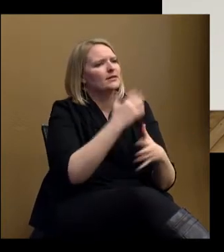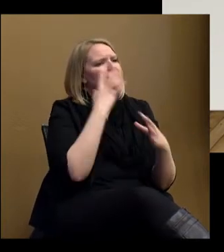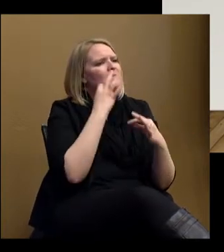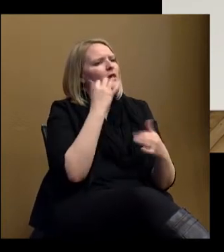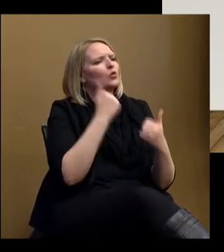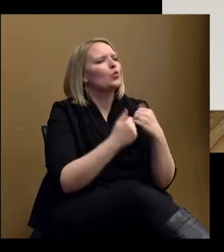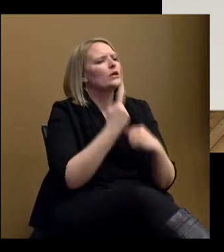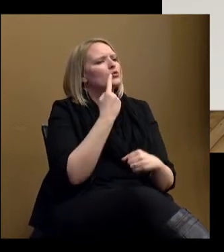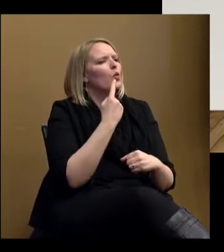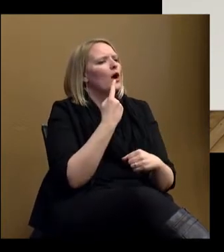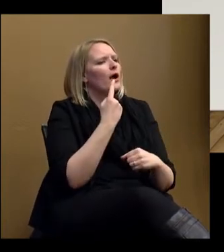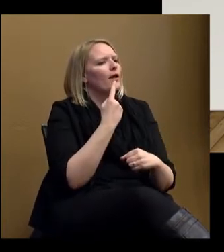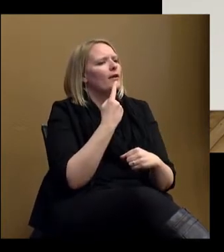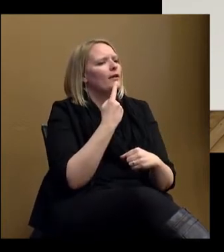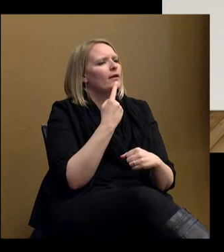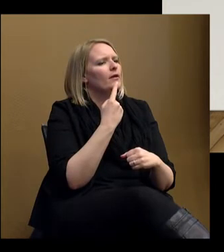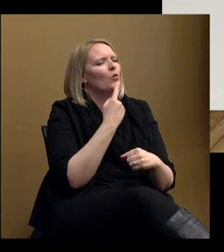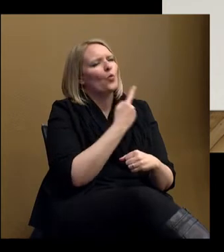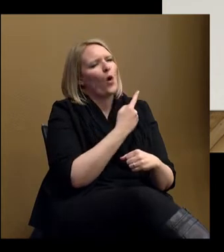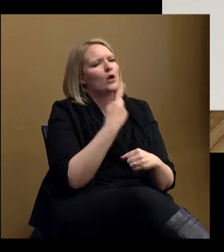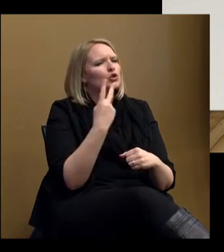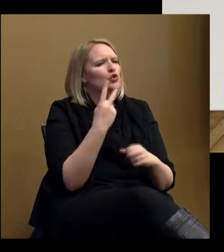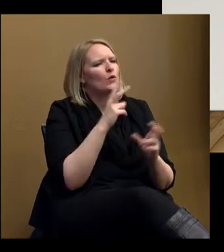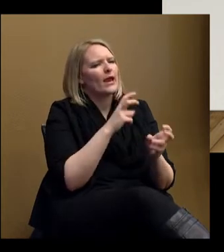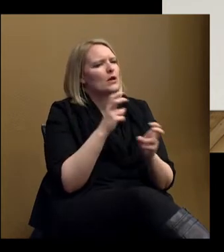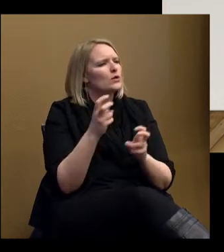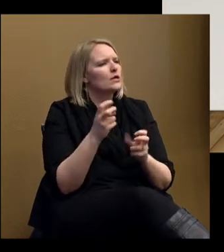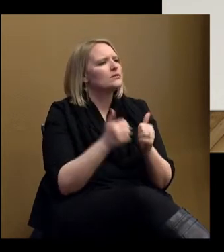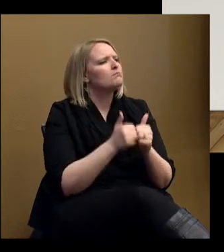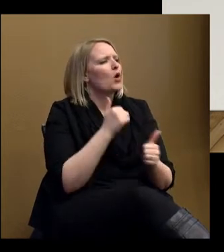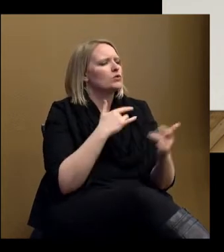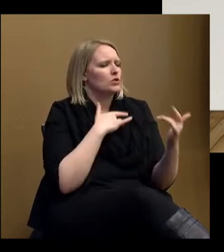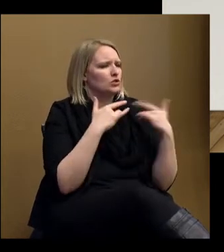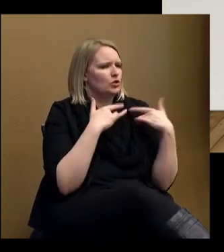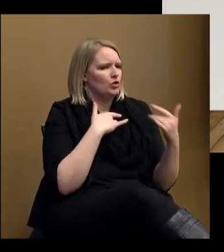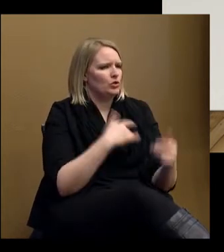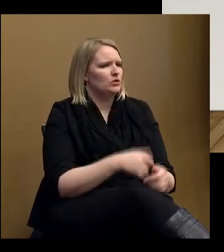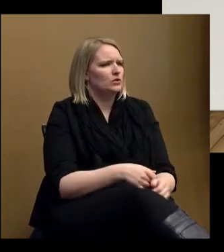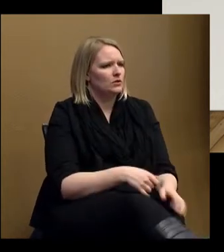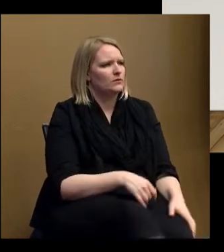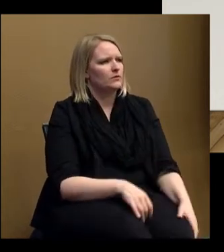which ones, 1 or 2 areas that you're the most concerned about.